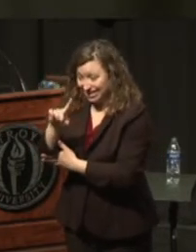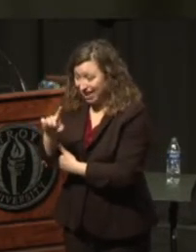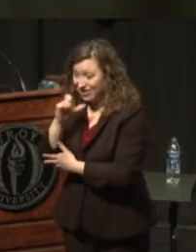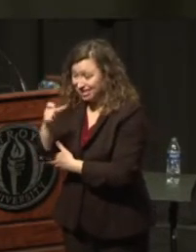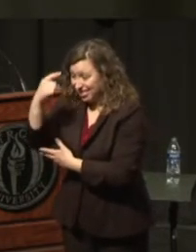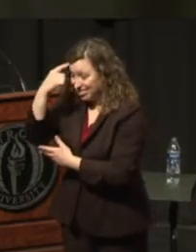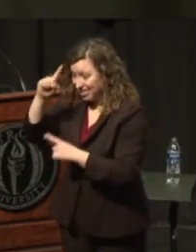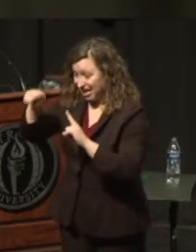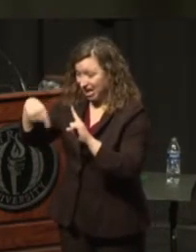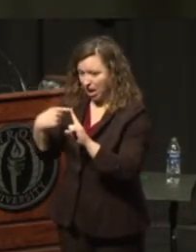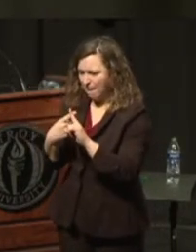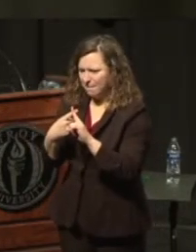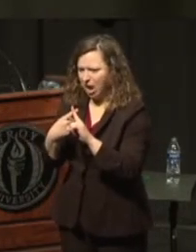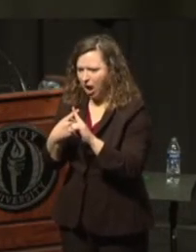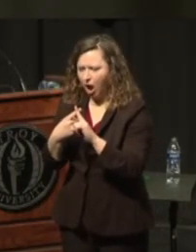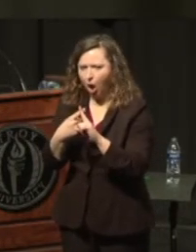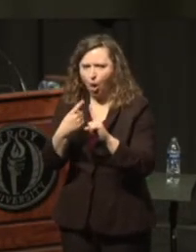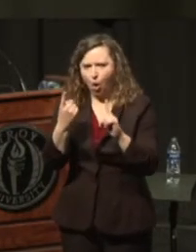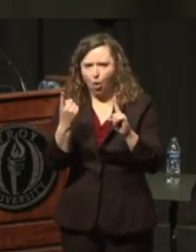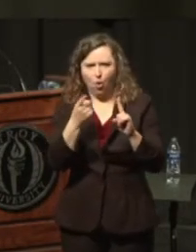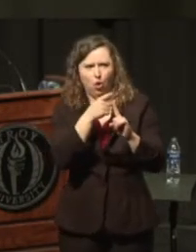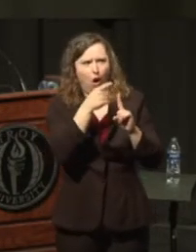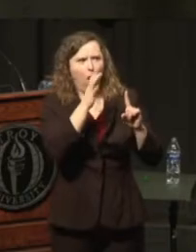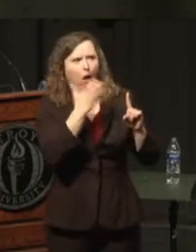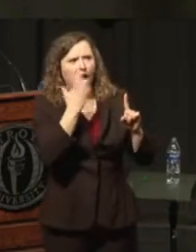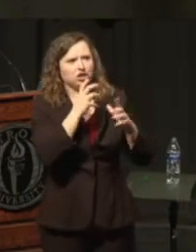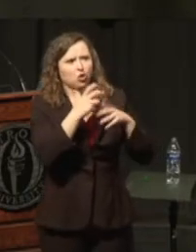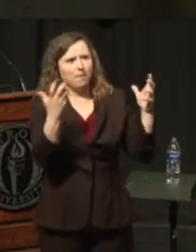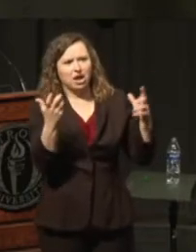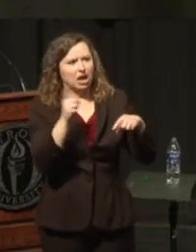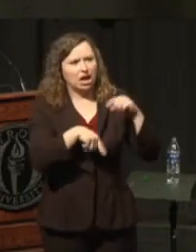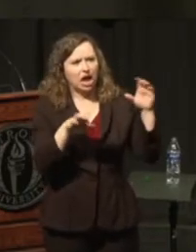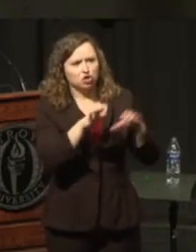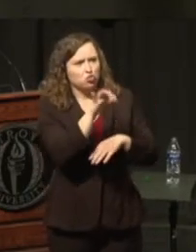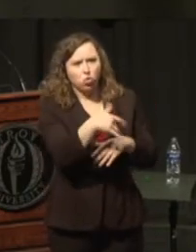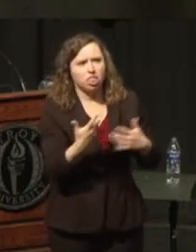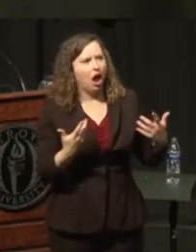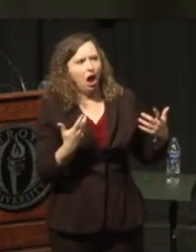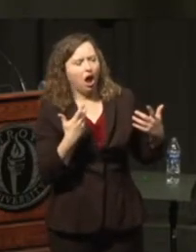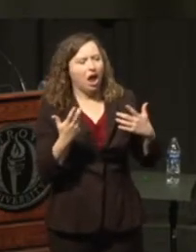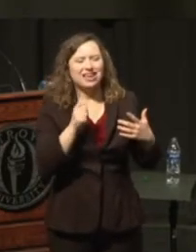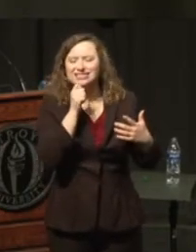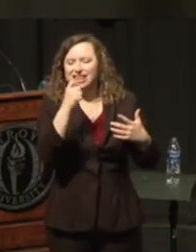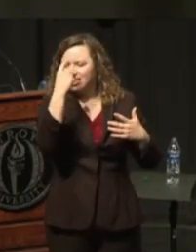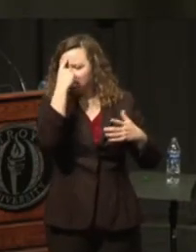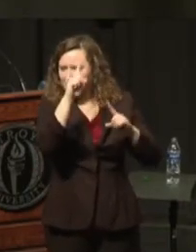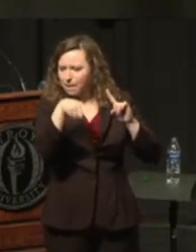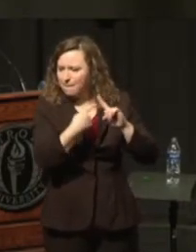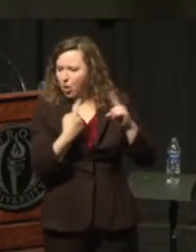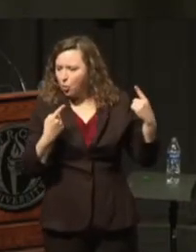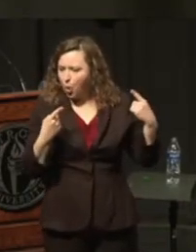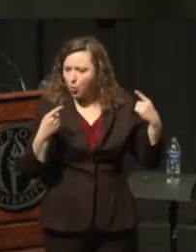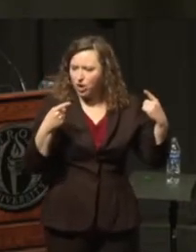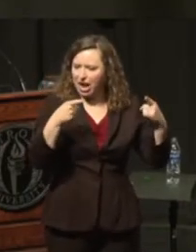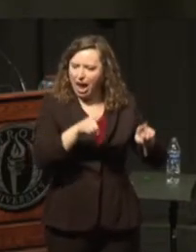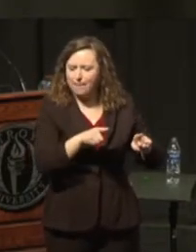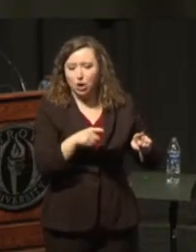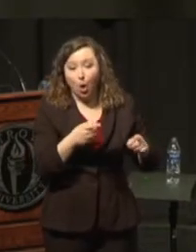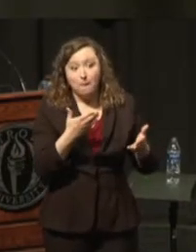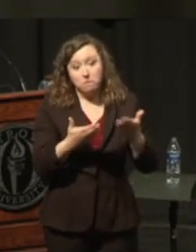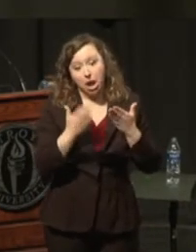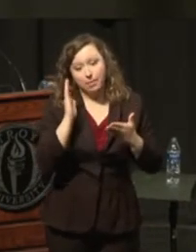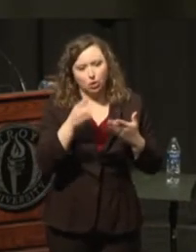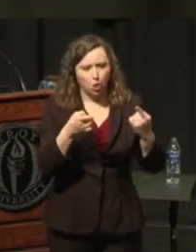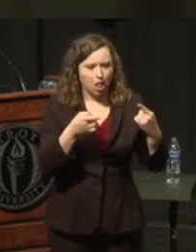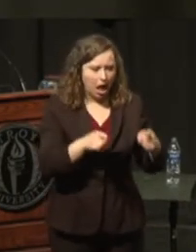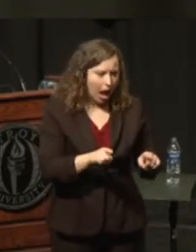about, now again, I know who he knows is on his side, but he didn't think about what could happen or what might happen or what